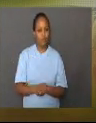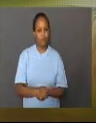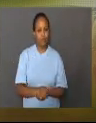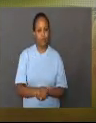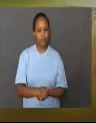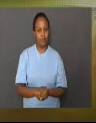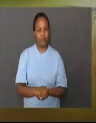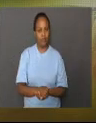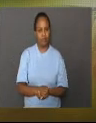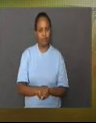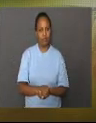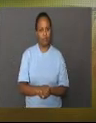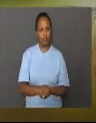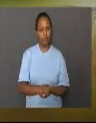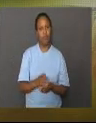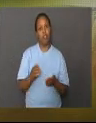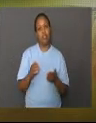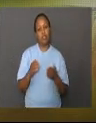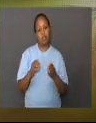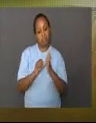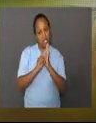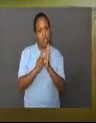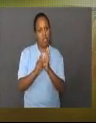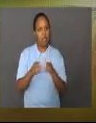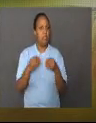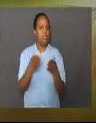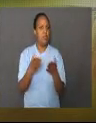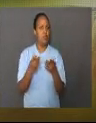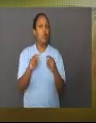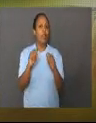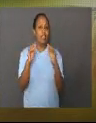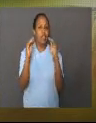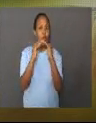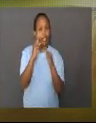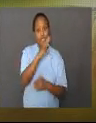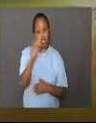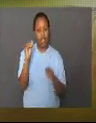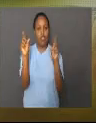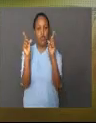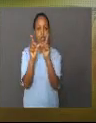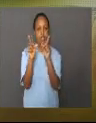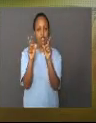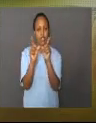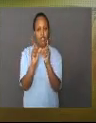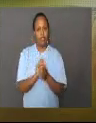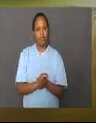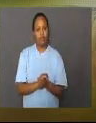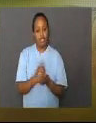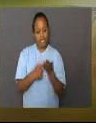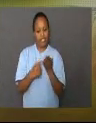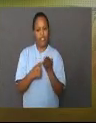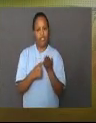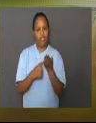Try to think of a specific example of equality and equity to illustrate